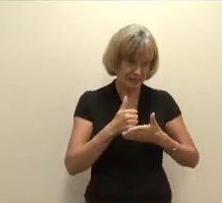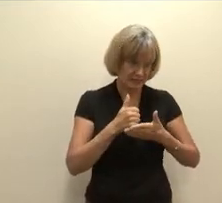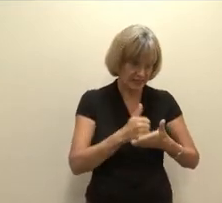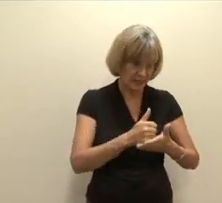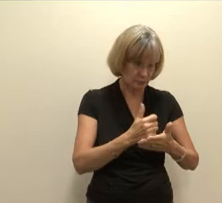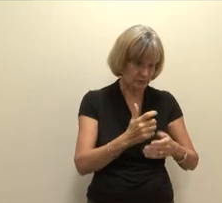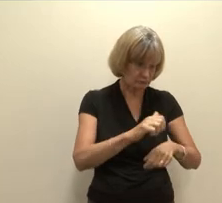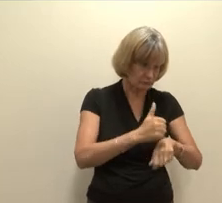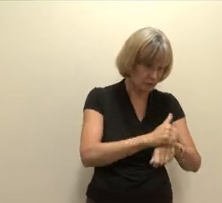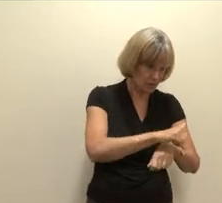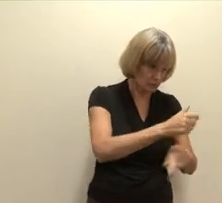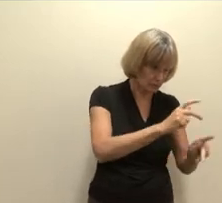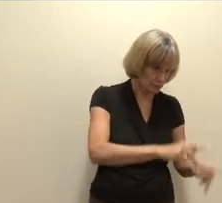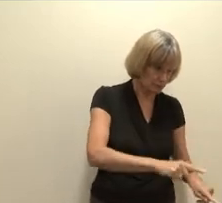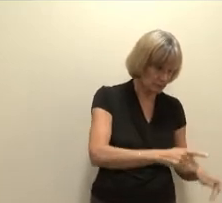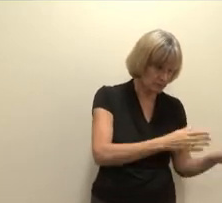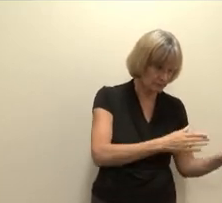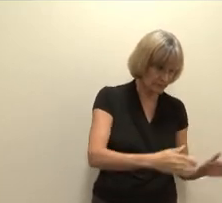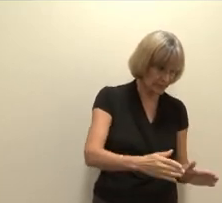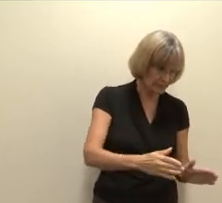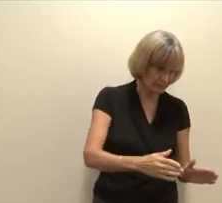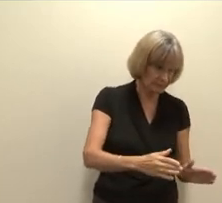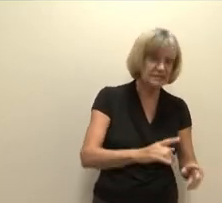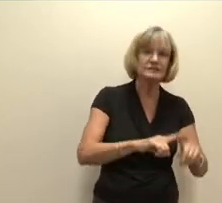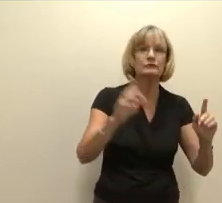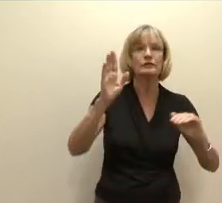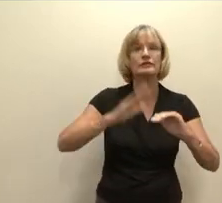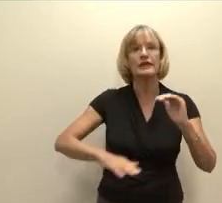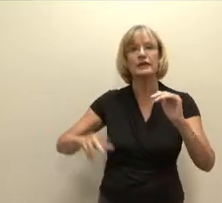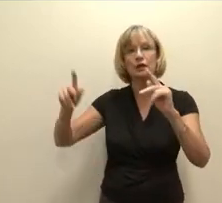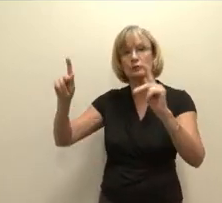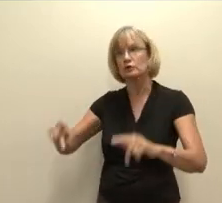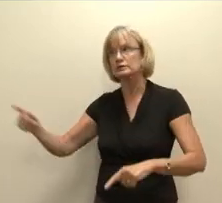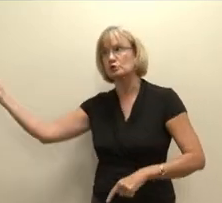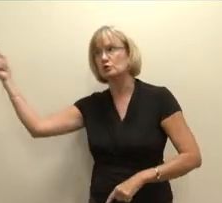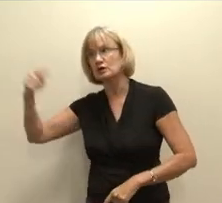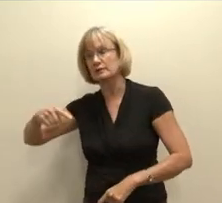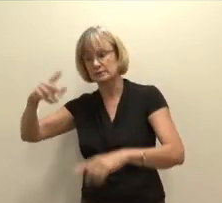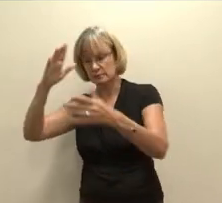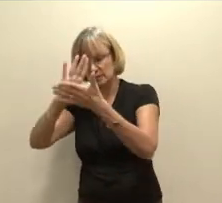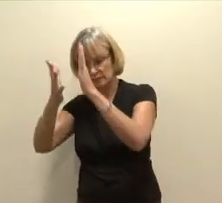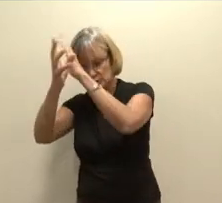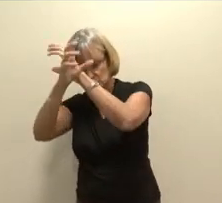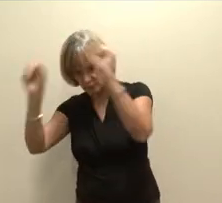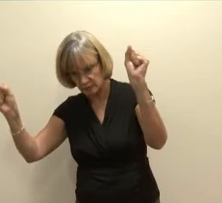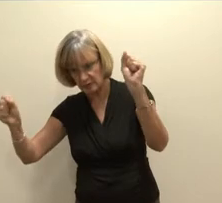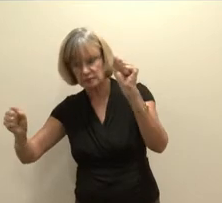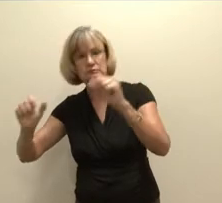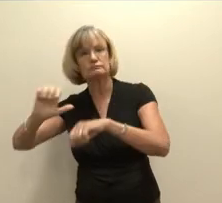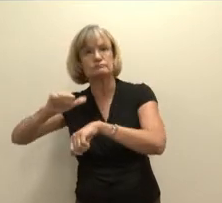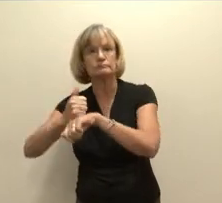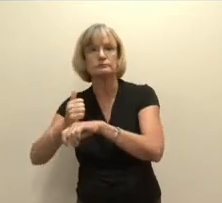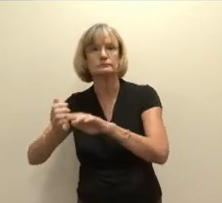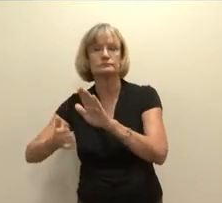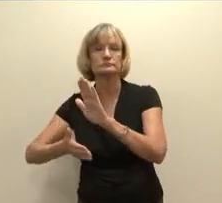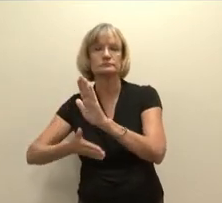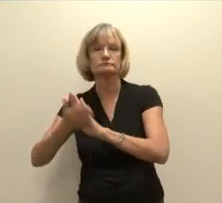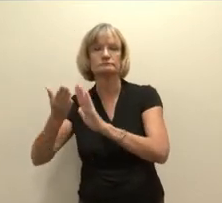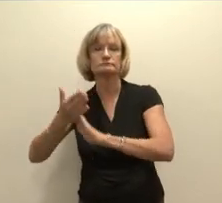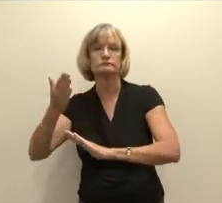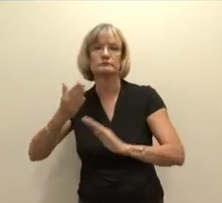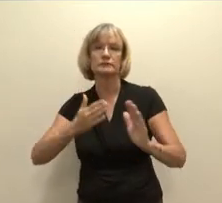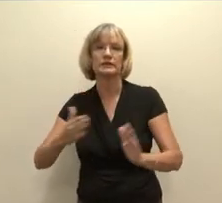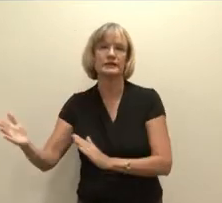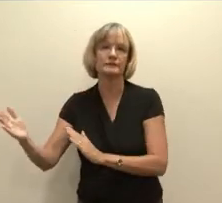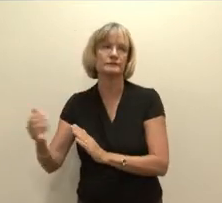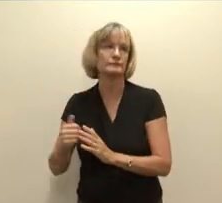ultimately responsible for the plan itself. Experience working with a board's critical, since the plan must be developed